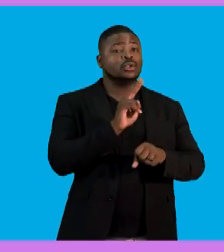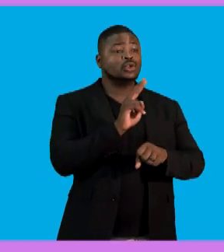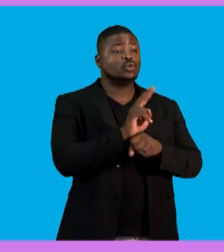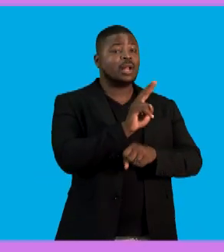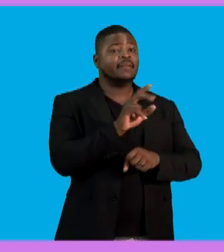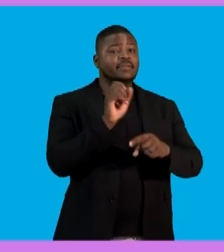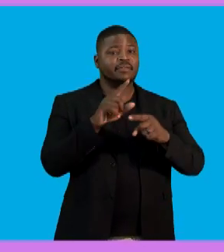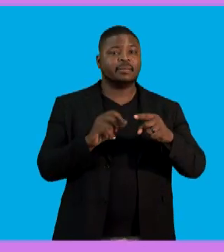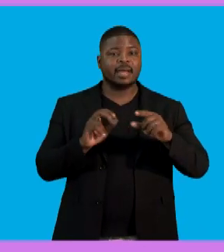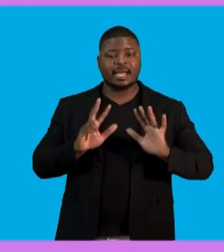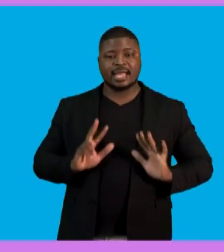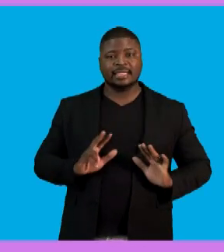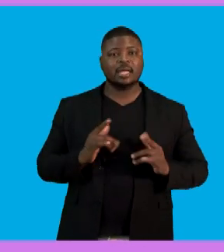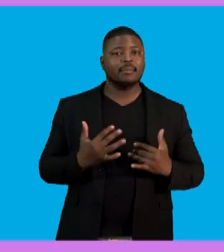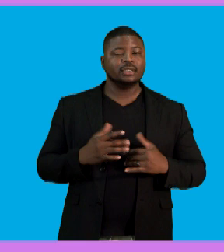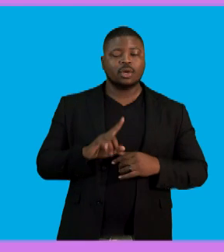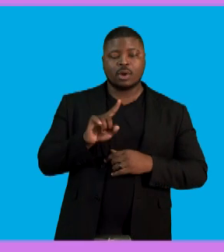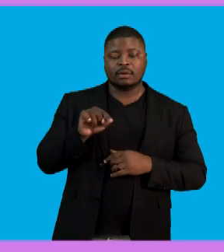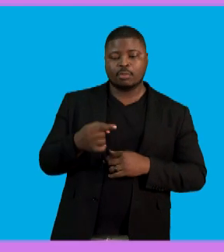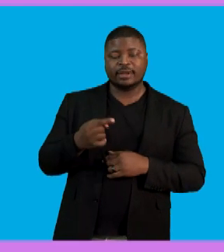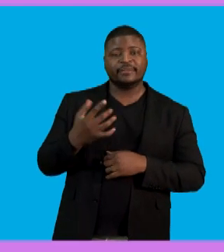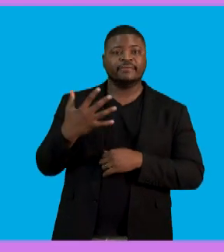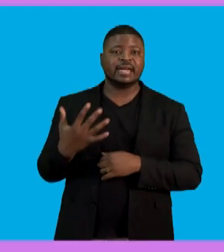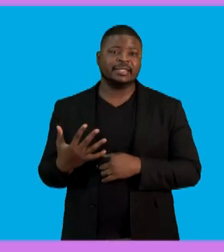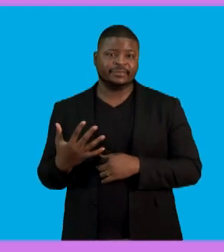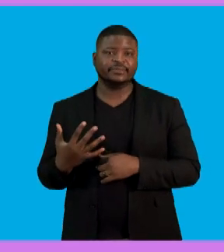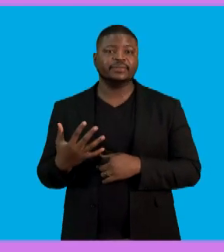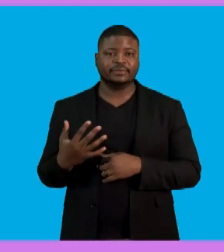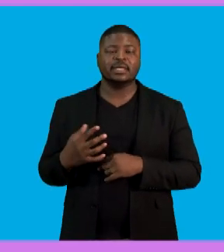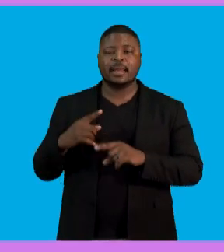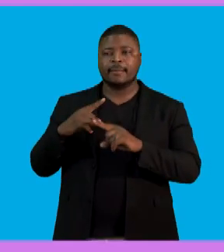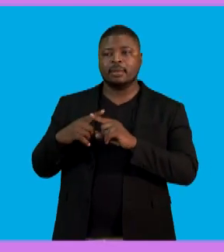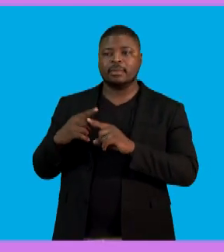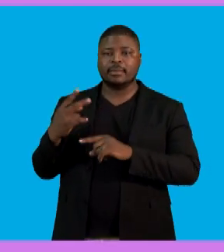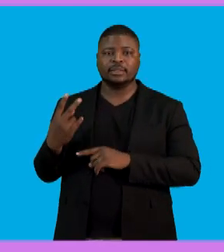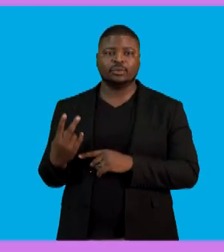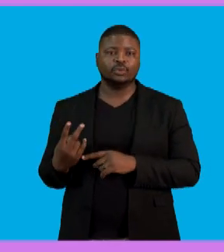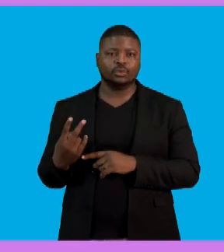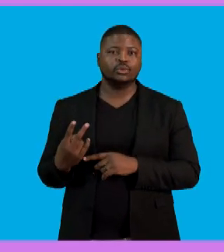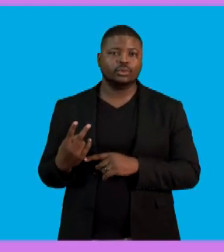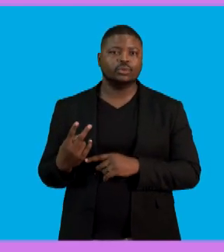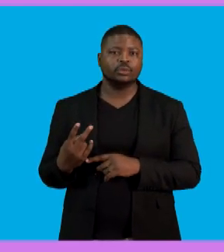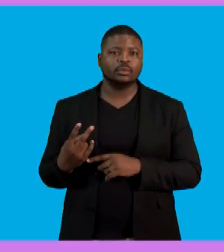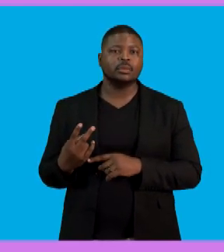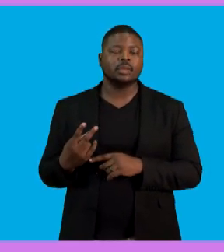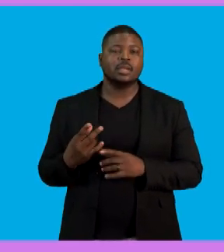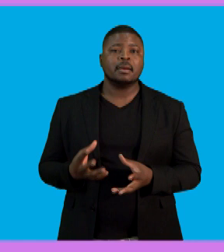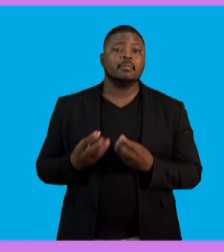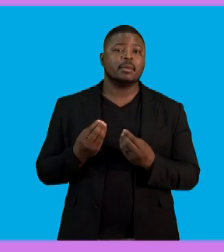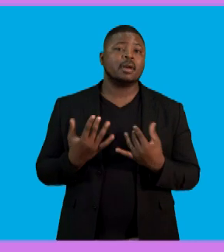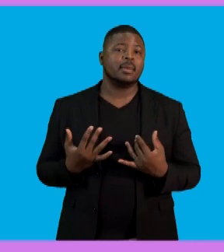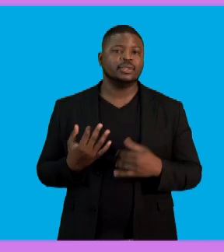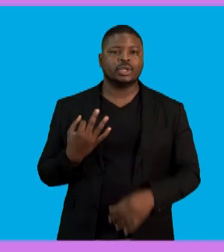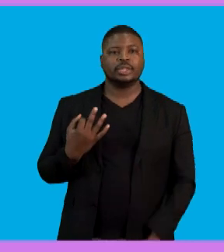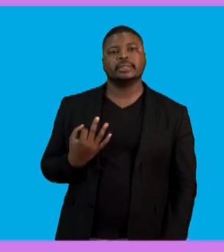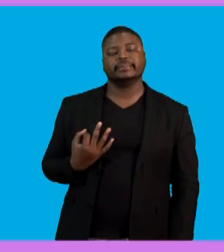calculator. 12 divided by 8 give us 1.5. Then that 1.5 you multiply it by 2. It